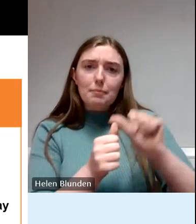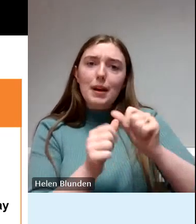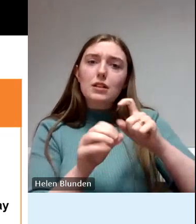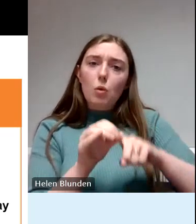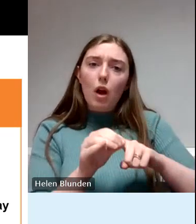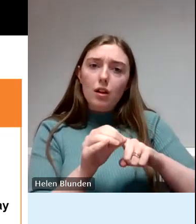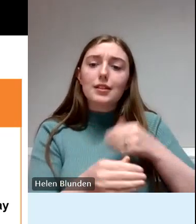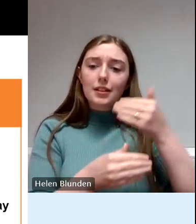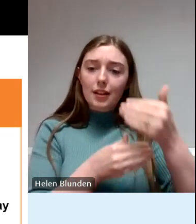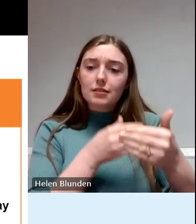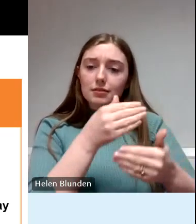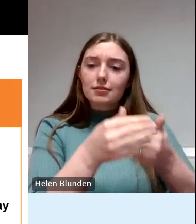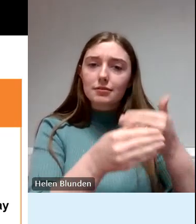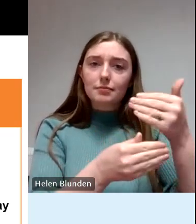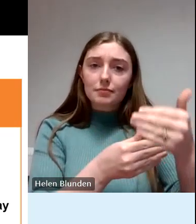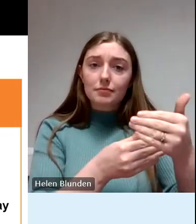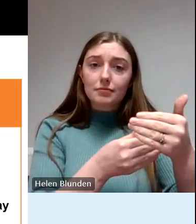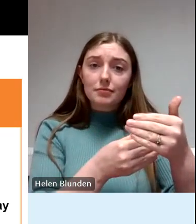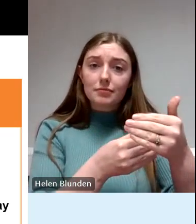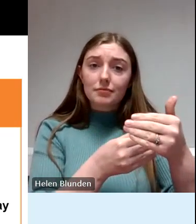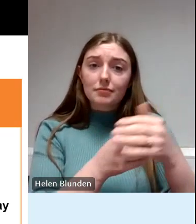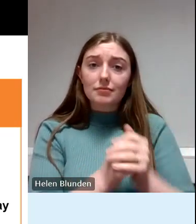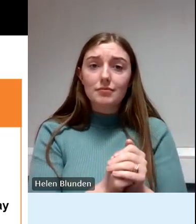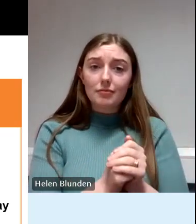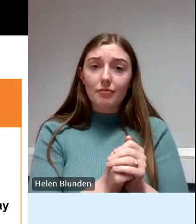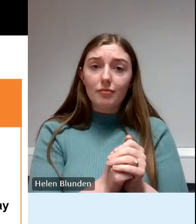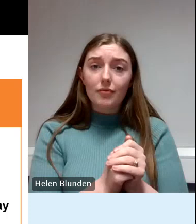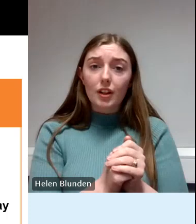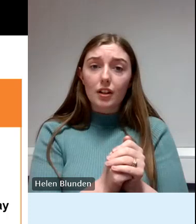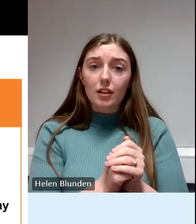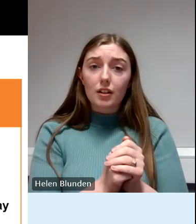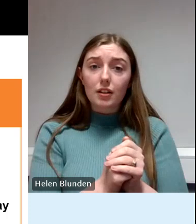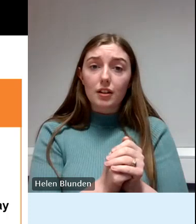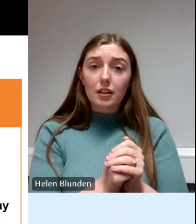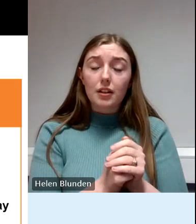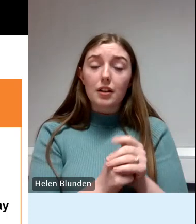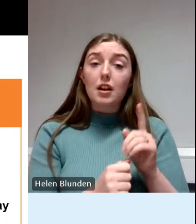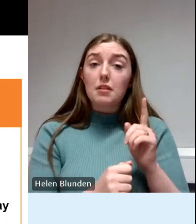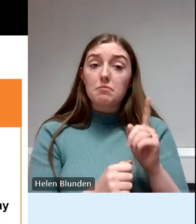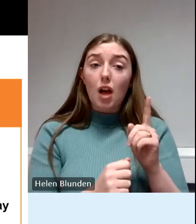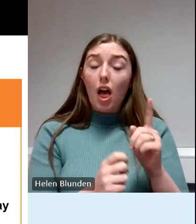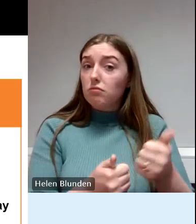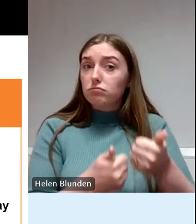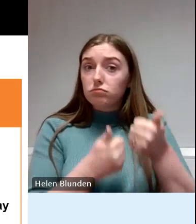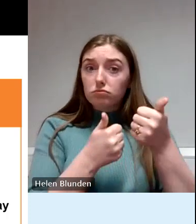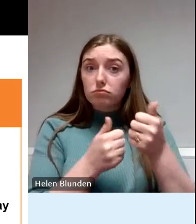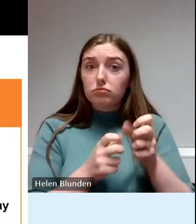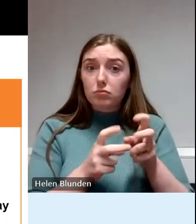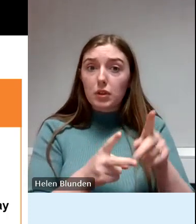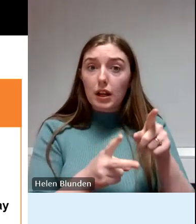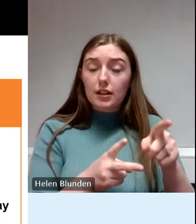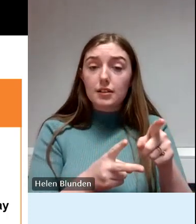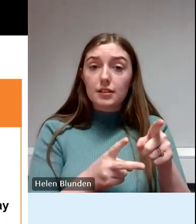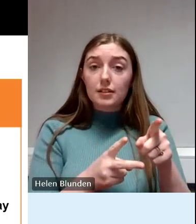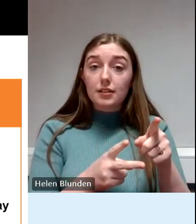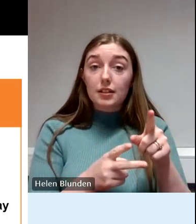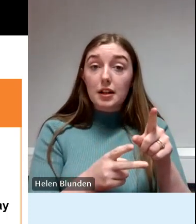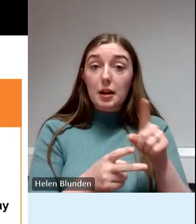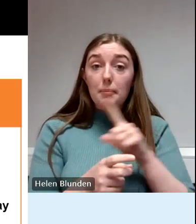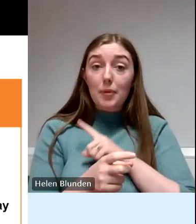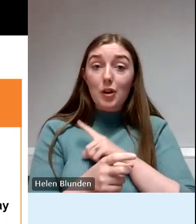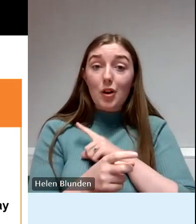And obviously that's a significant boost to the capacity of the system, and by enabling